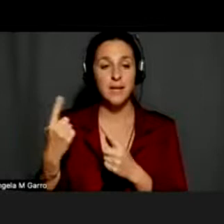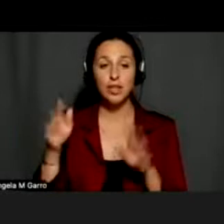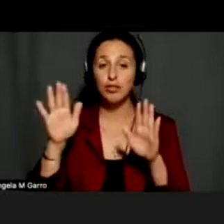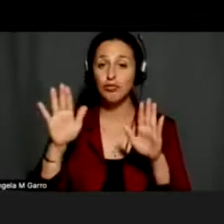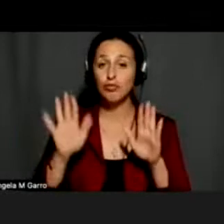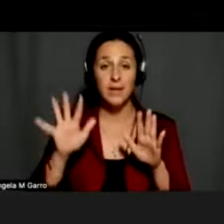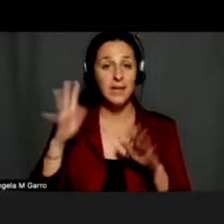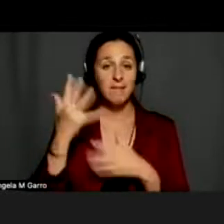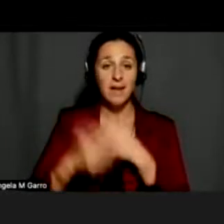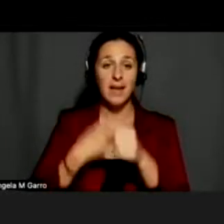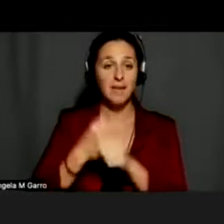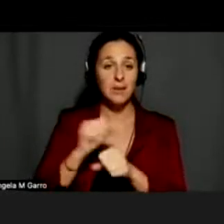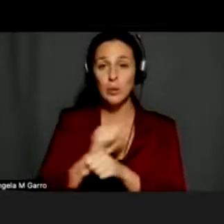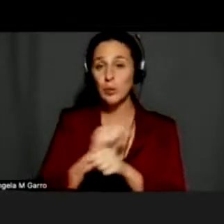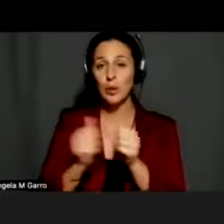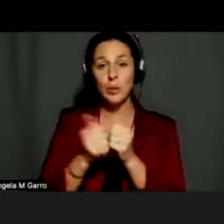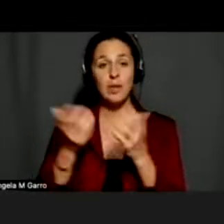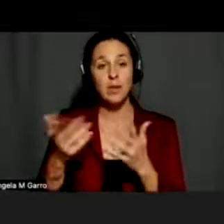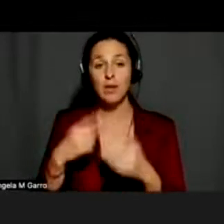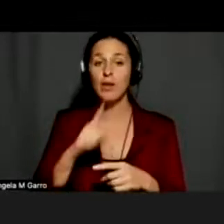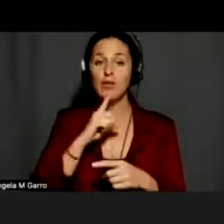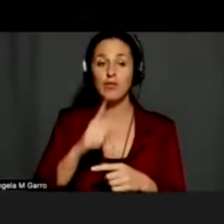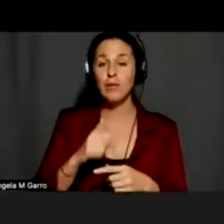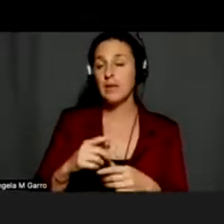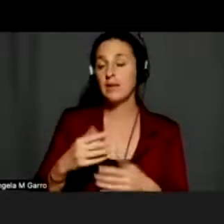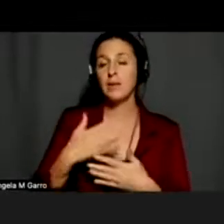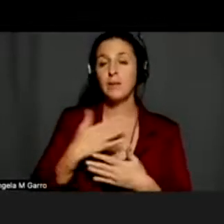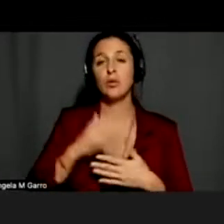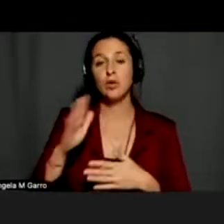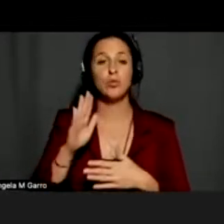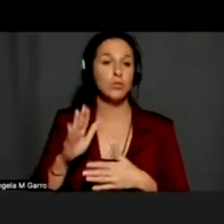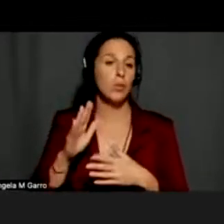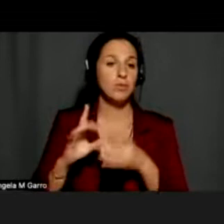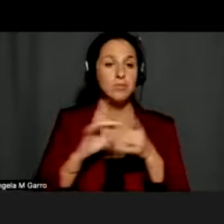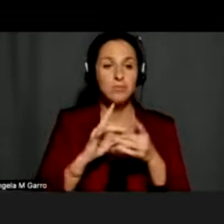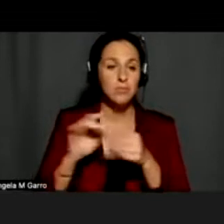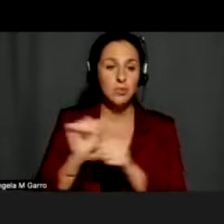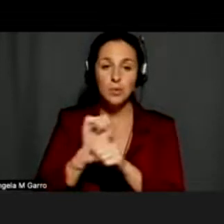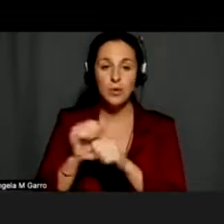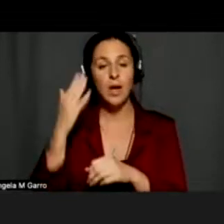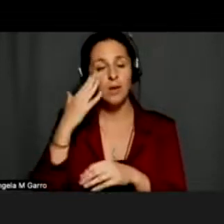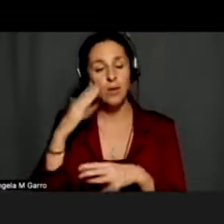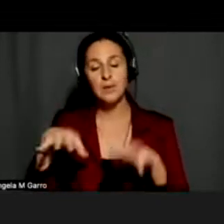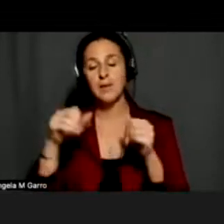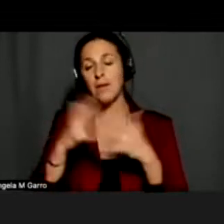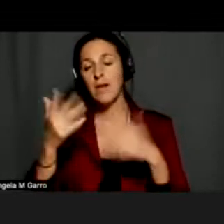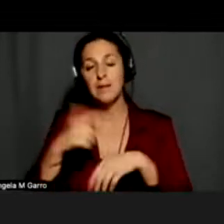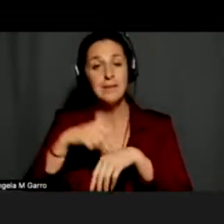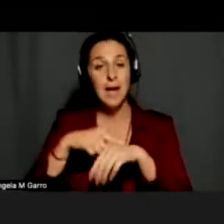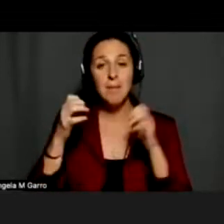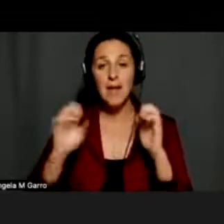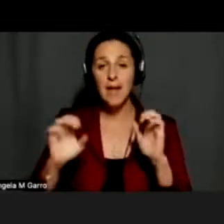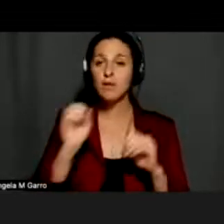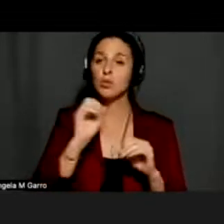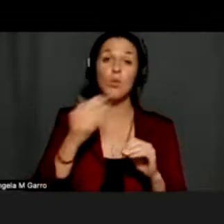5 years working with you. I really appreciate your leadership and collaboration. And I know it takes a lot of time and effort on your part. And so, you know,